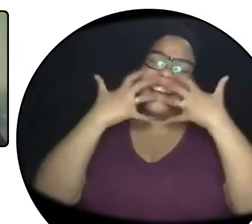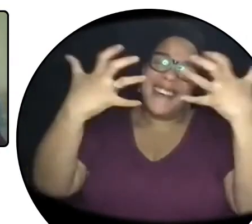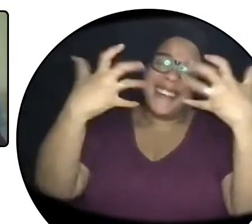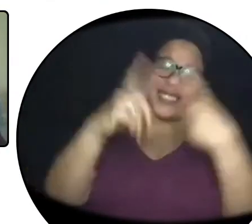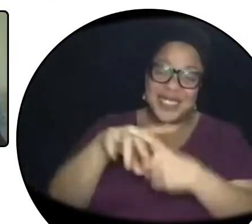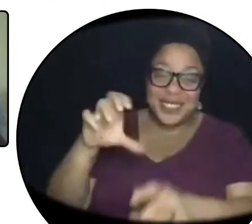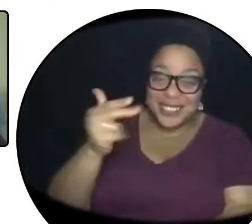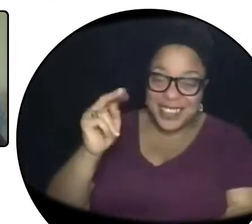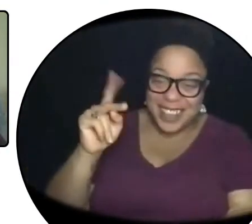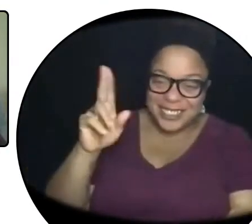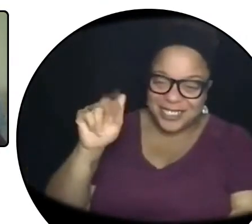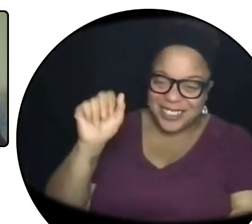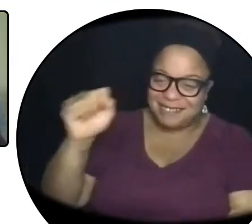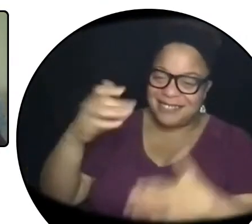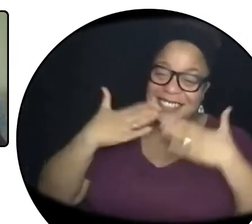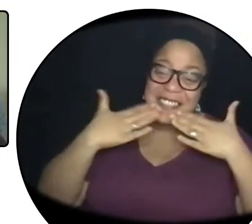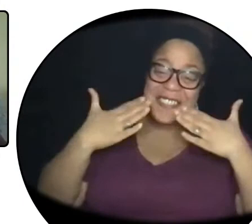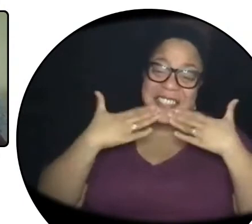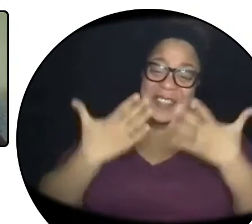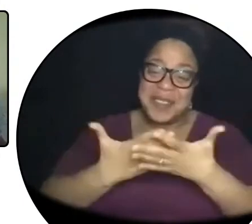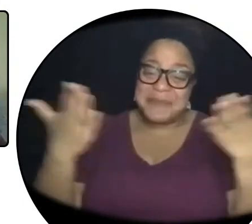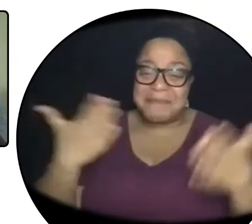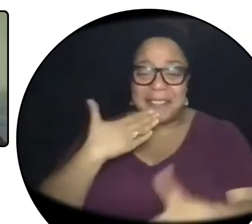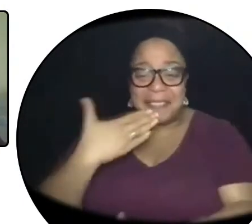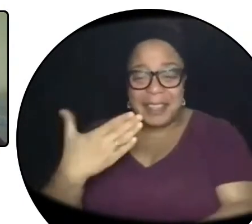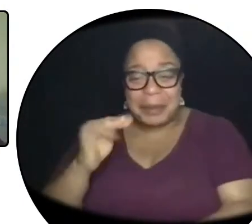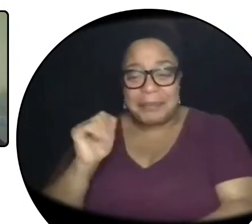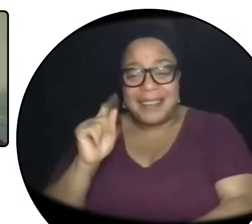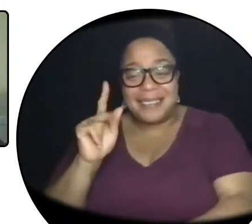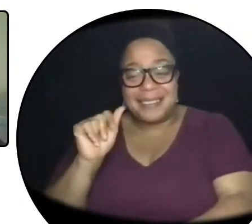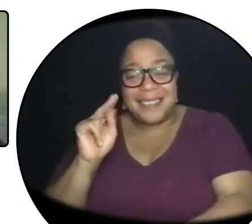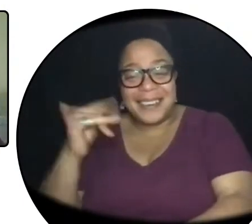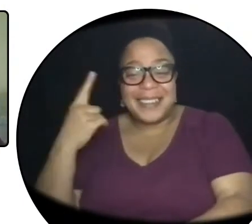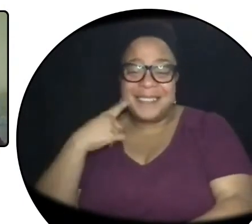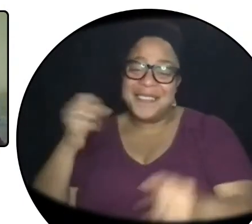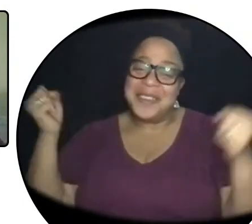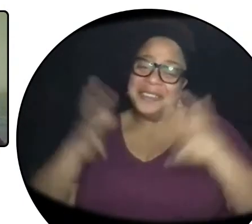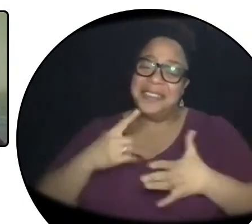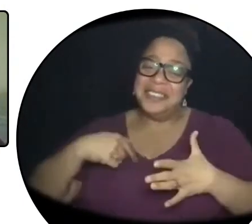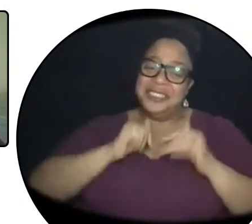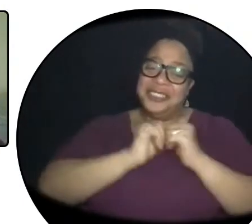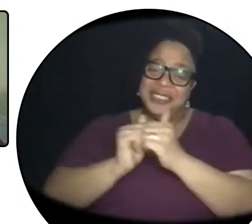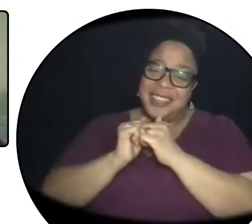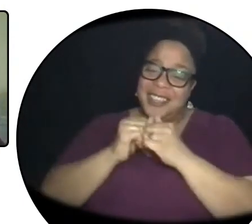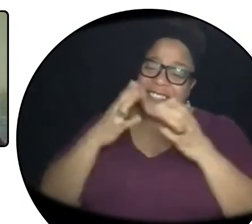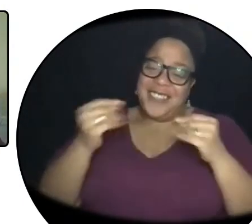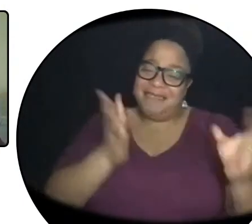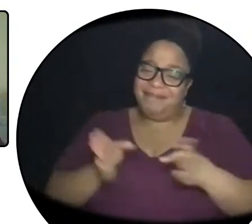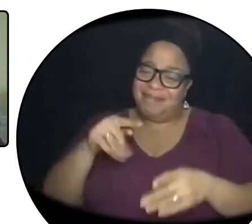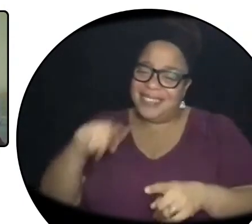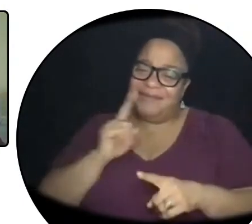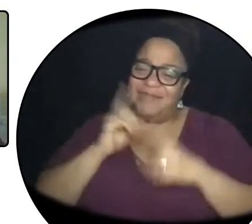And you guys pulled this together, Lorgia and Charlotte and all